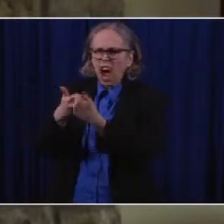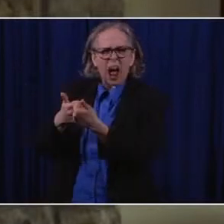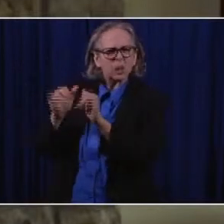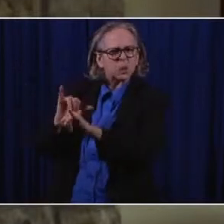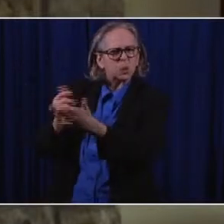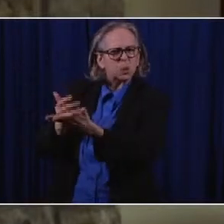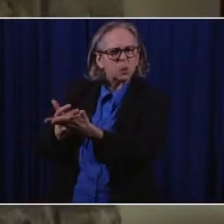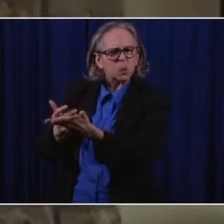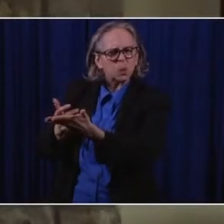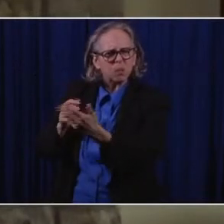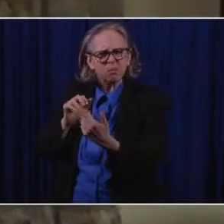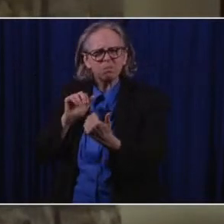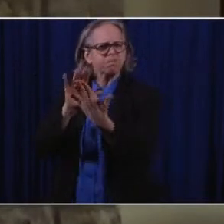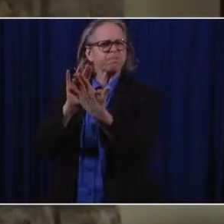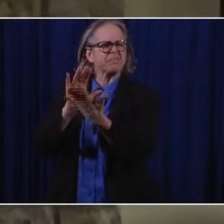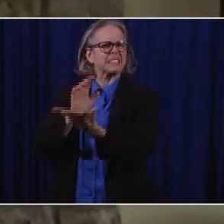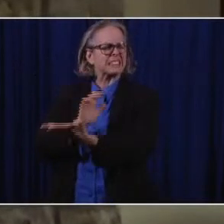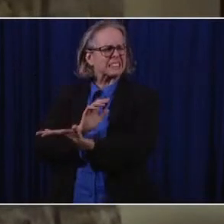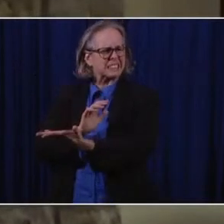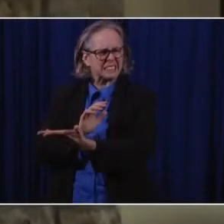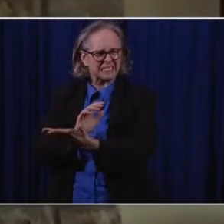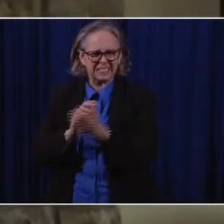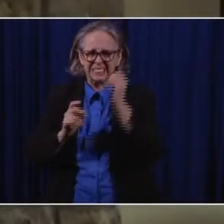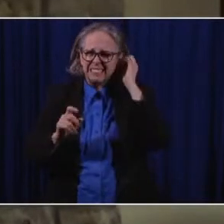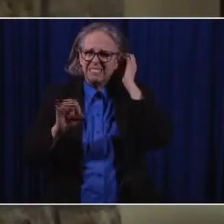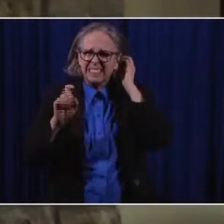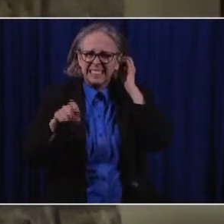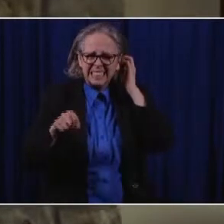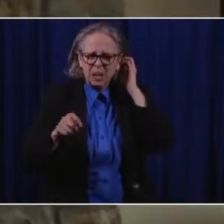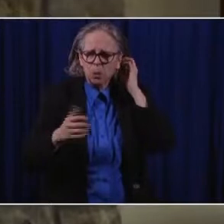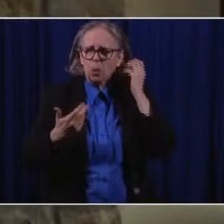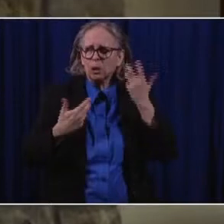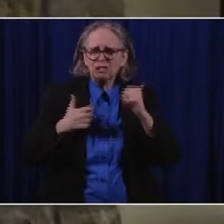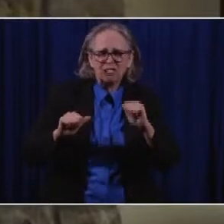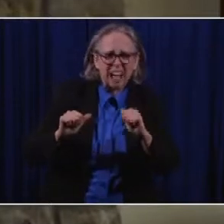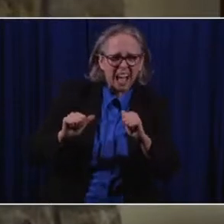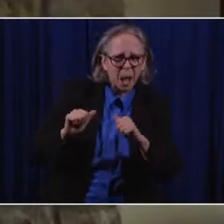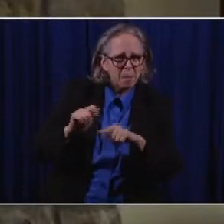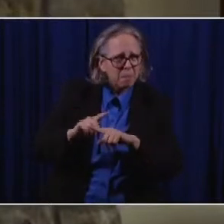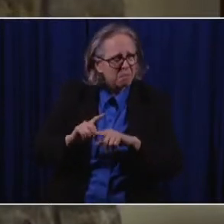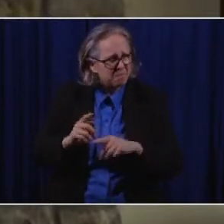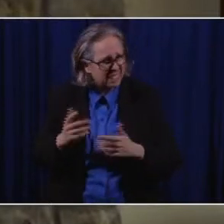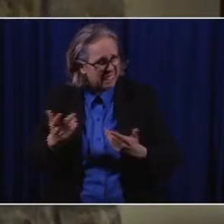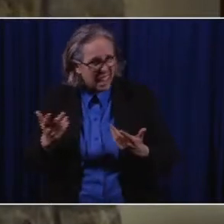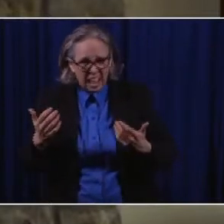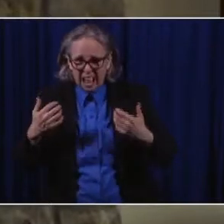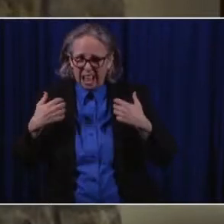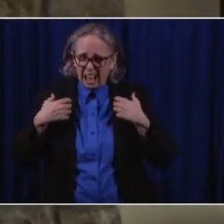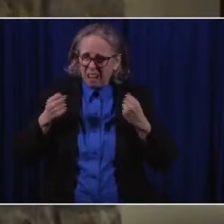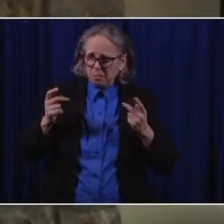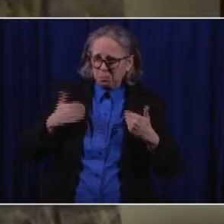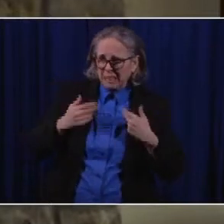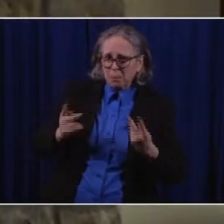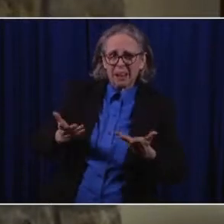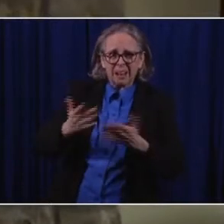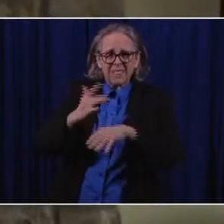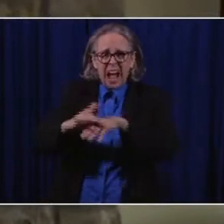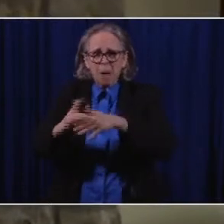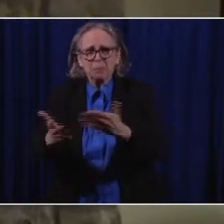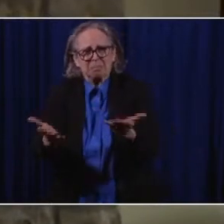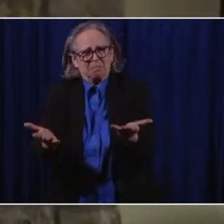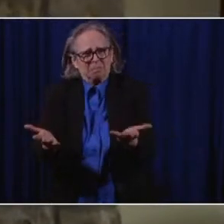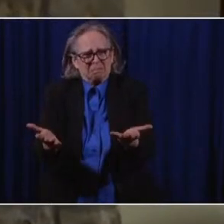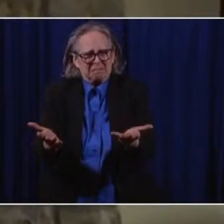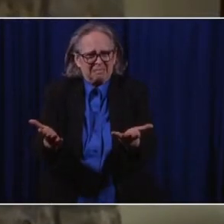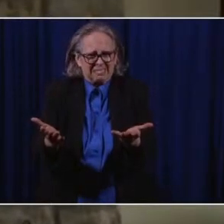need that, we would try to pull them in. But I don't think there's any guarantee with half the country on fire that we're going to be able to